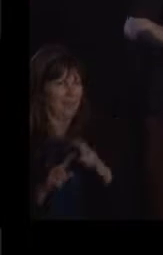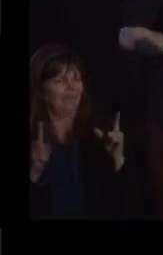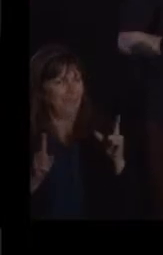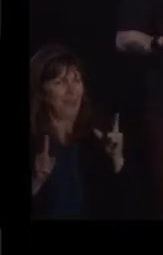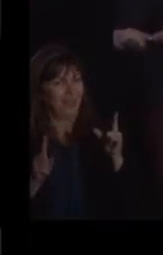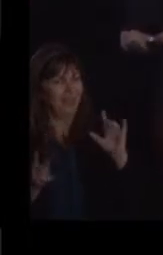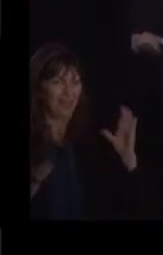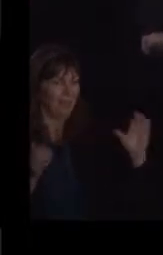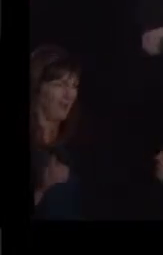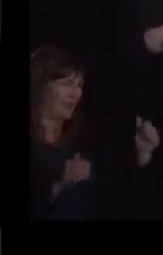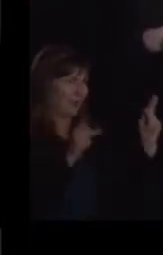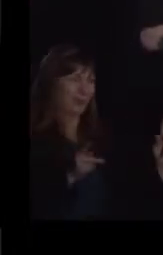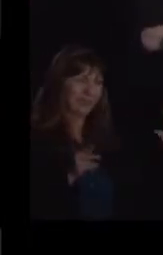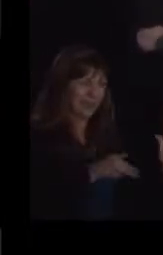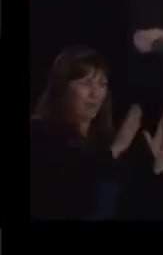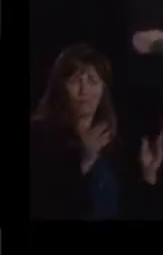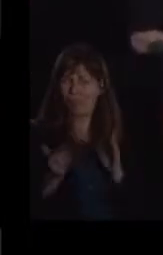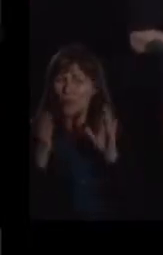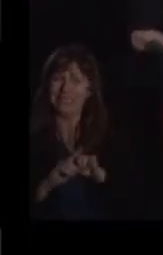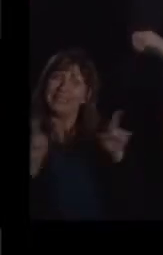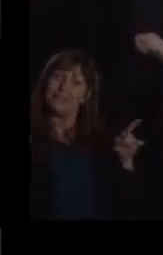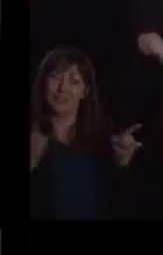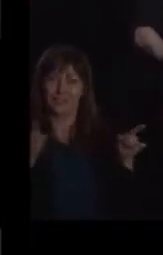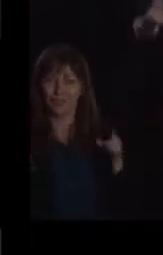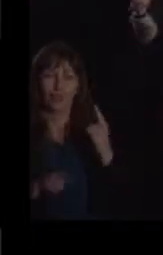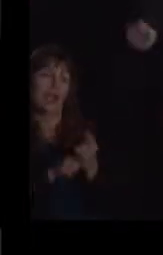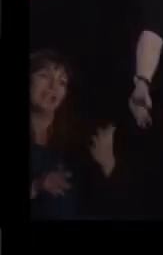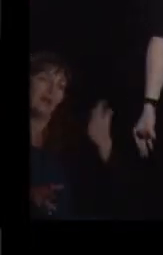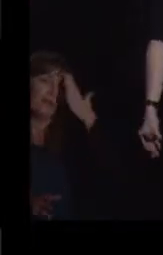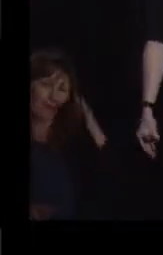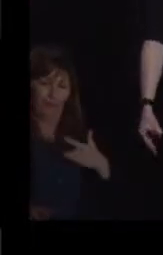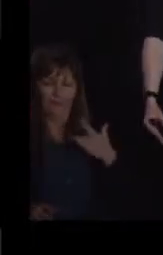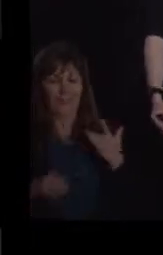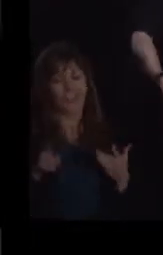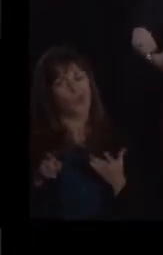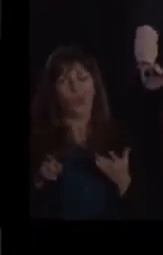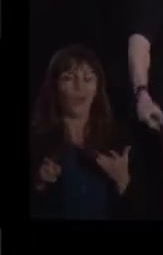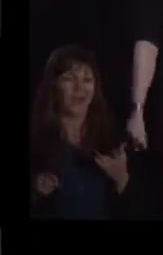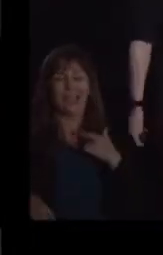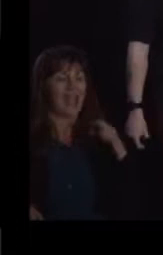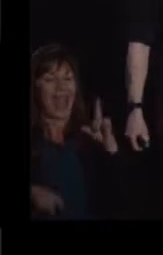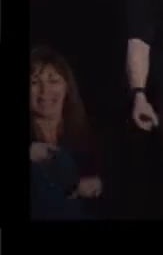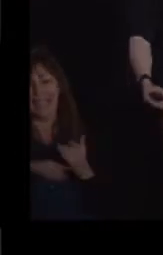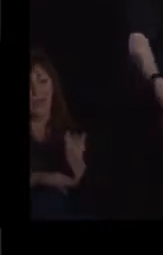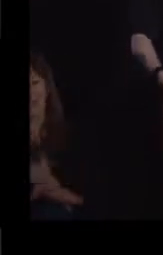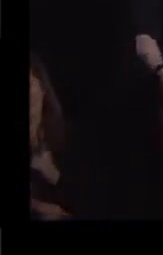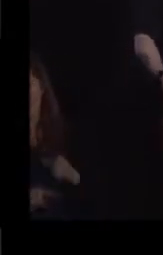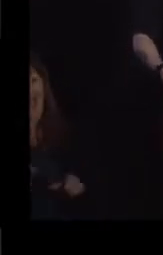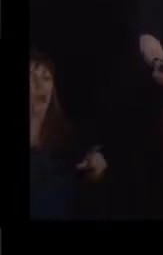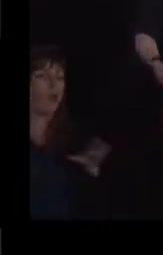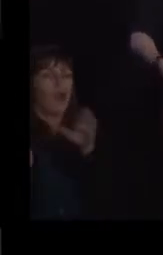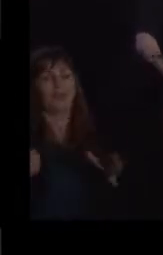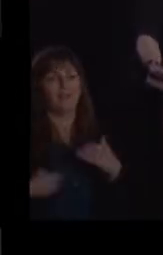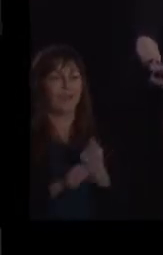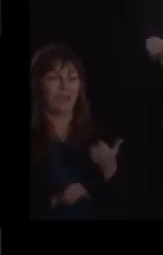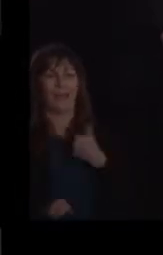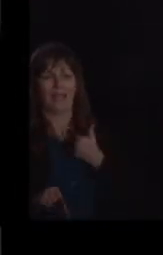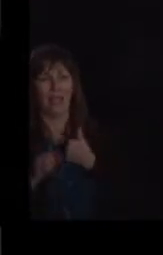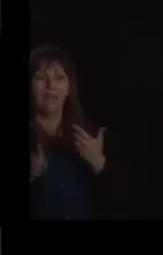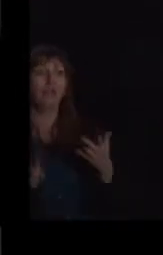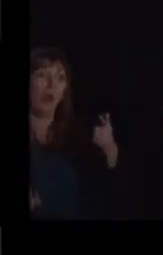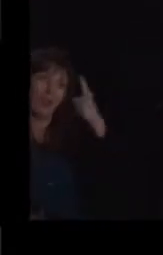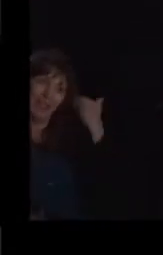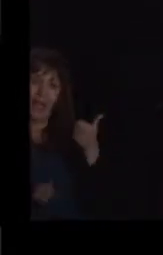forward. So it's sort of like, yeah, if you know it's like, oh, I'm not going to be the first person ever to do X, then be the first person ever to do